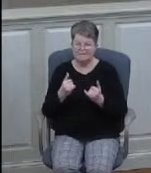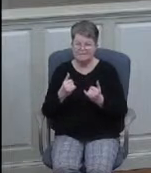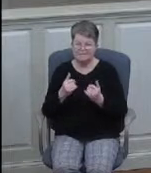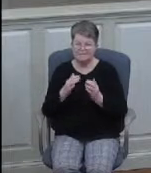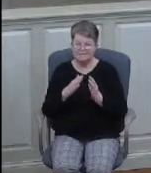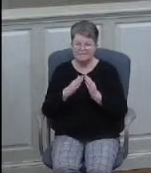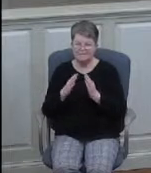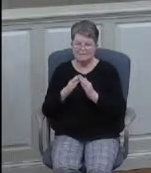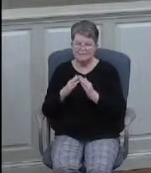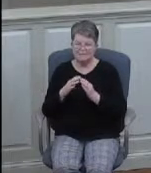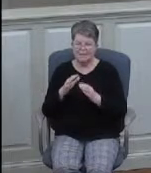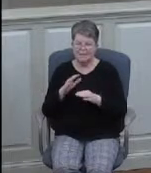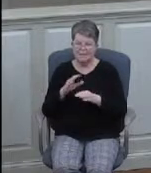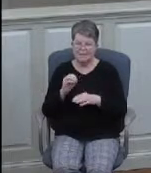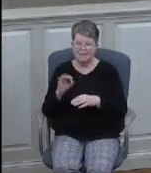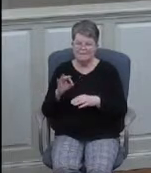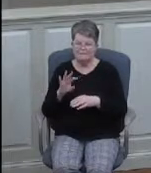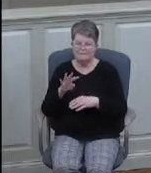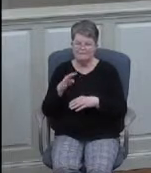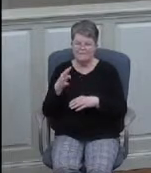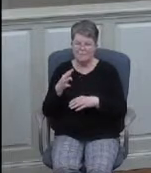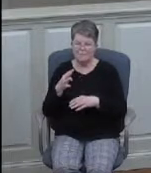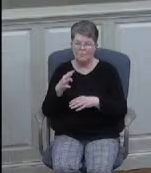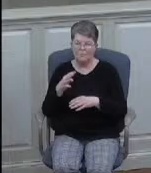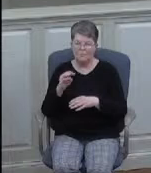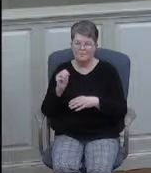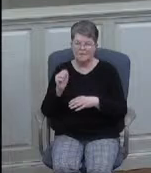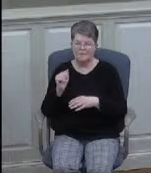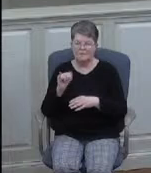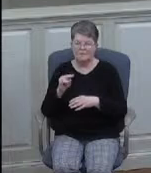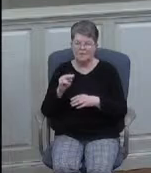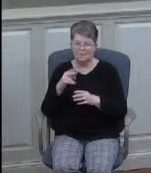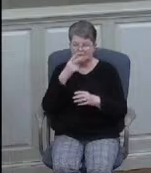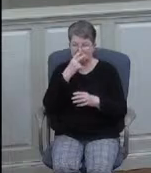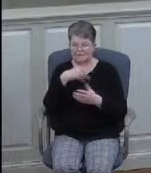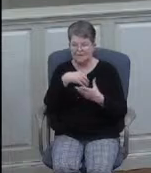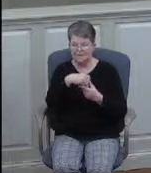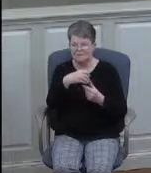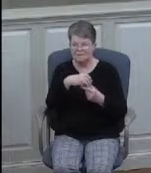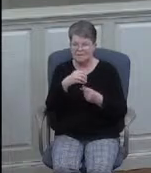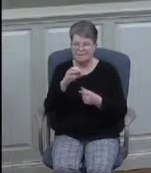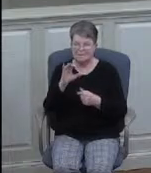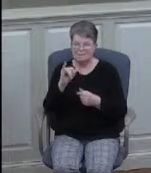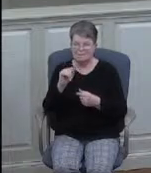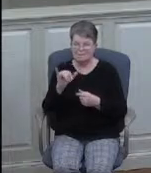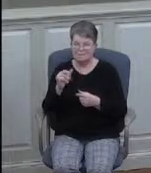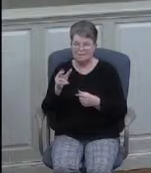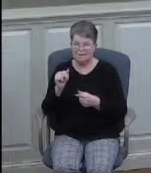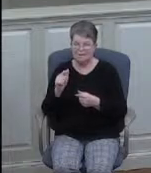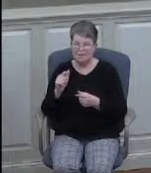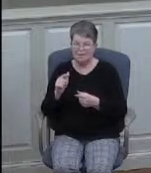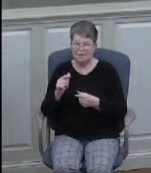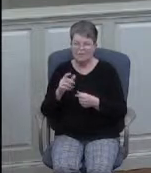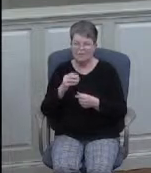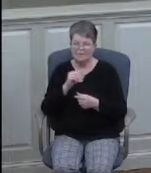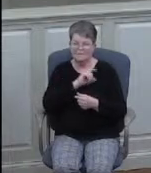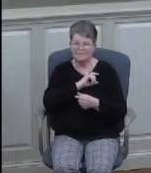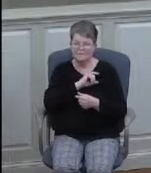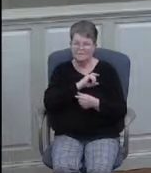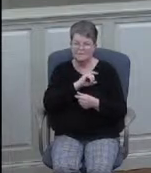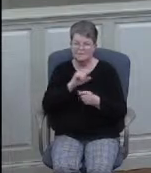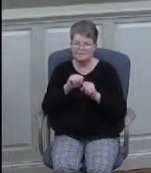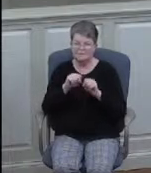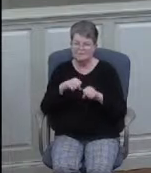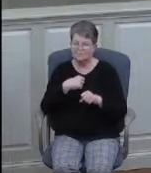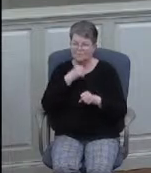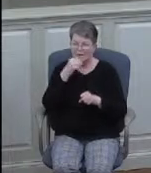main. You may see it out beside City Hall, the other side of the police station. We were not aware that it was